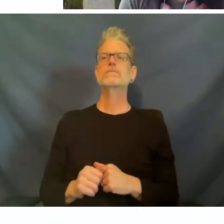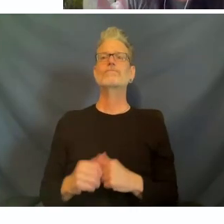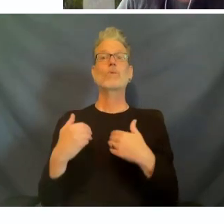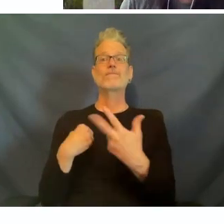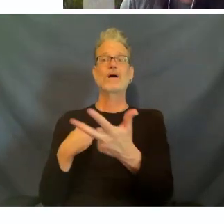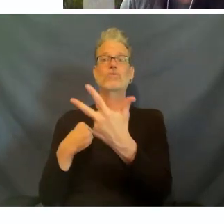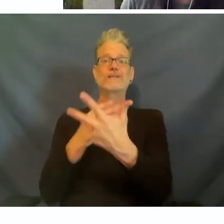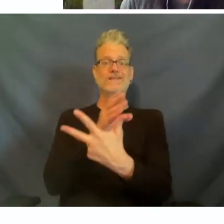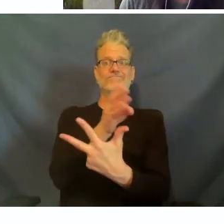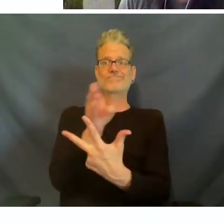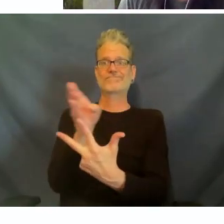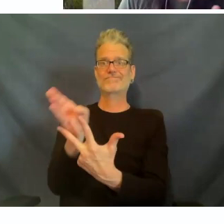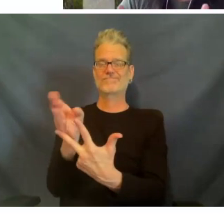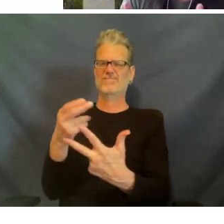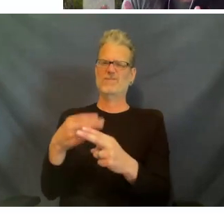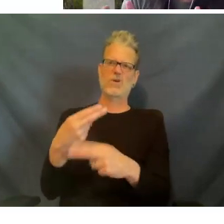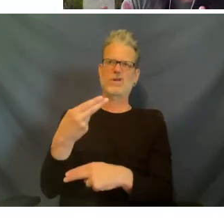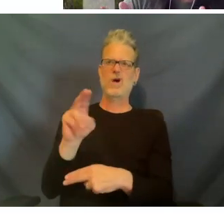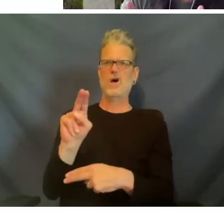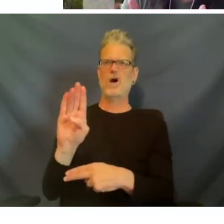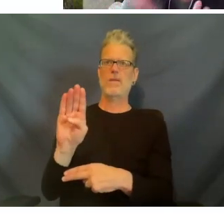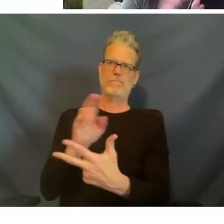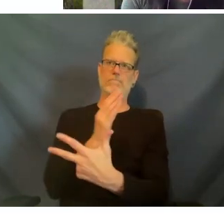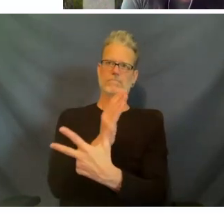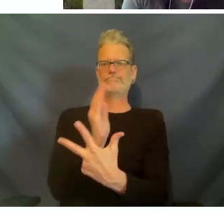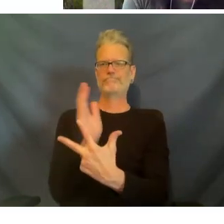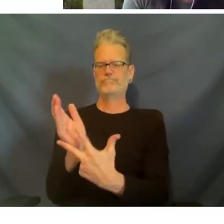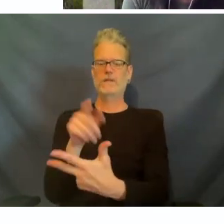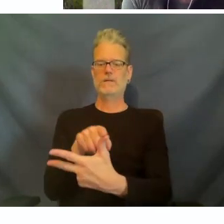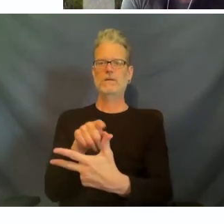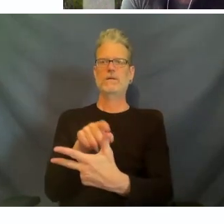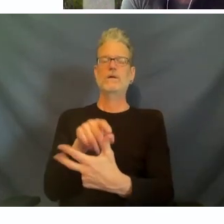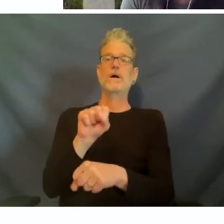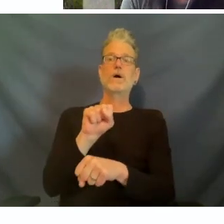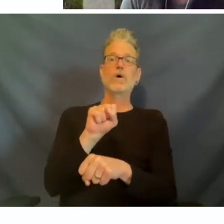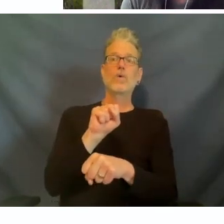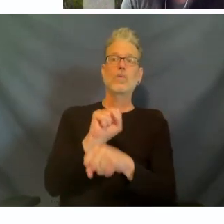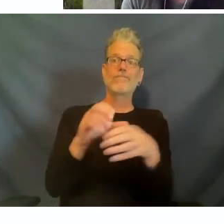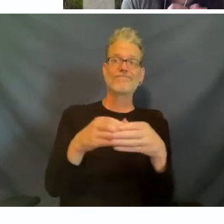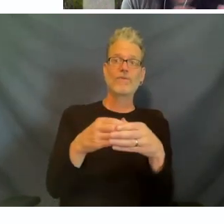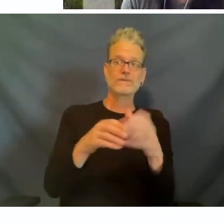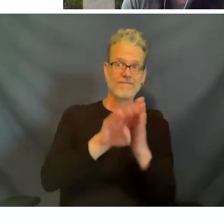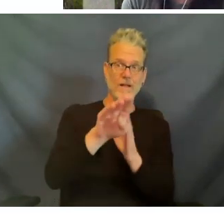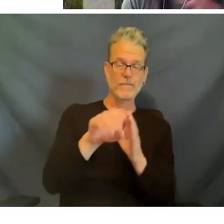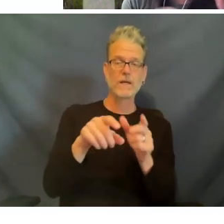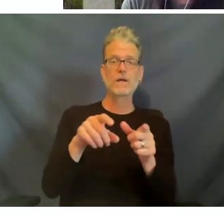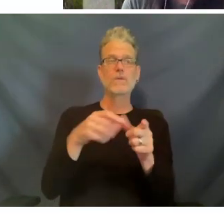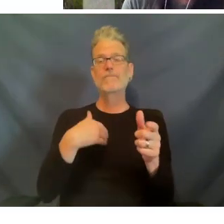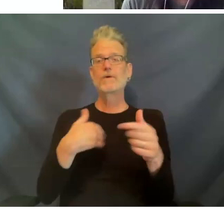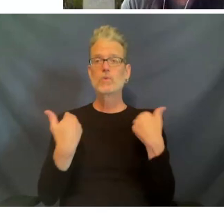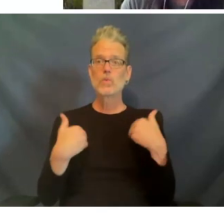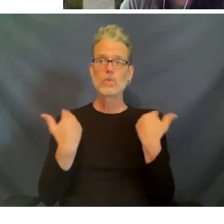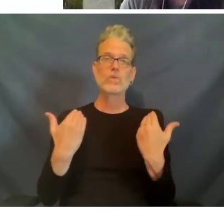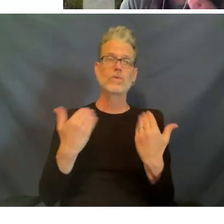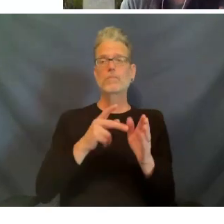areas, which we call hubs. And so in our Workforce Development Partnerships Hub, we manage several youth and professional